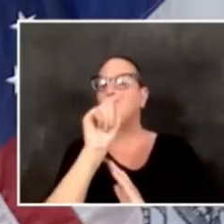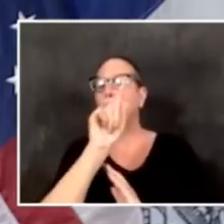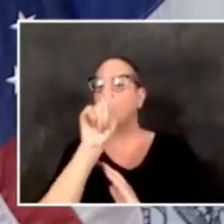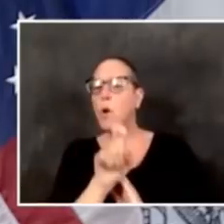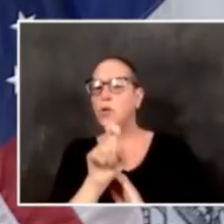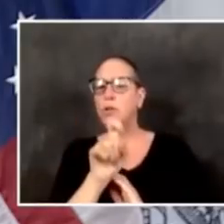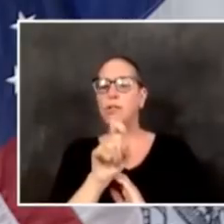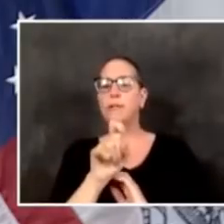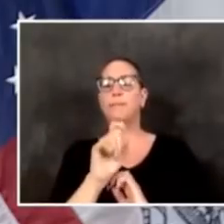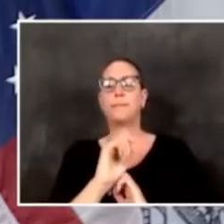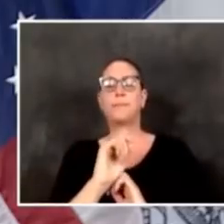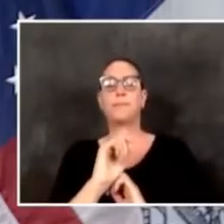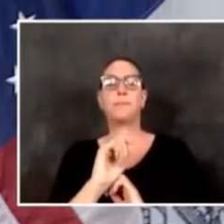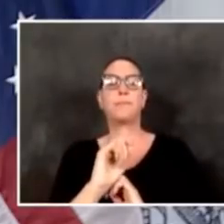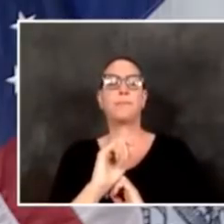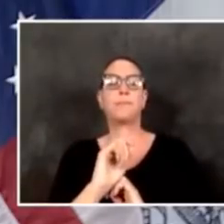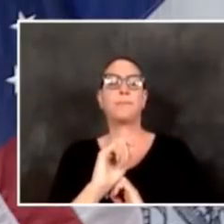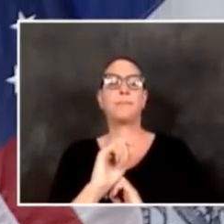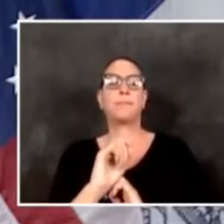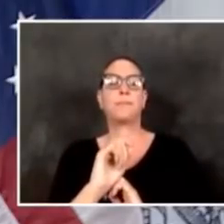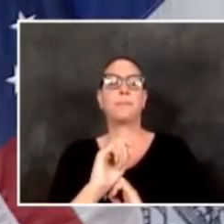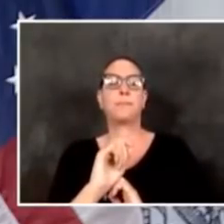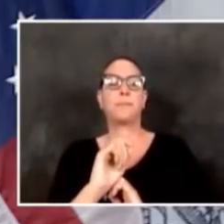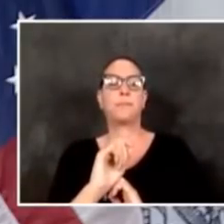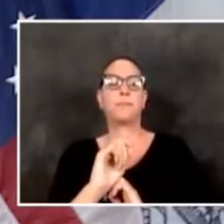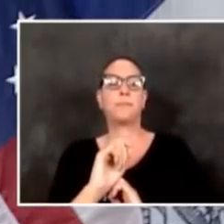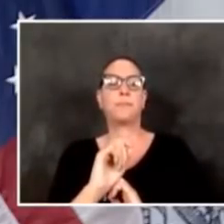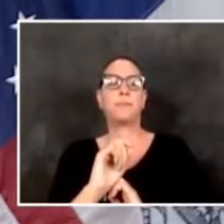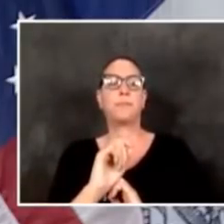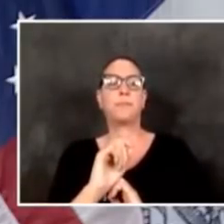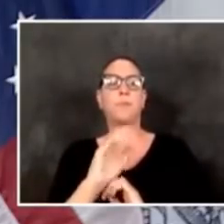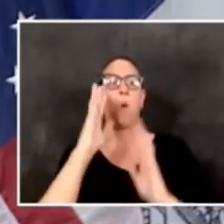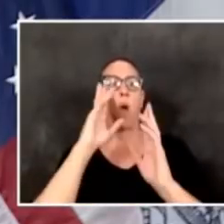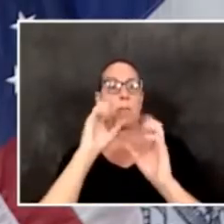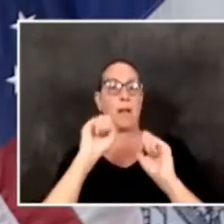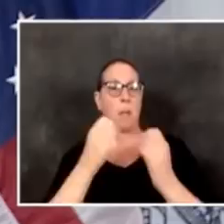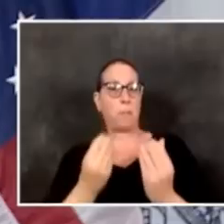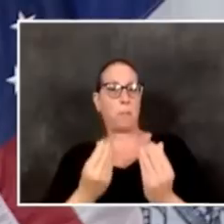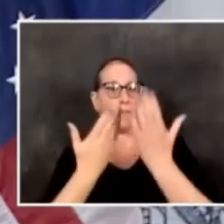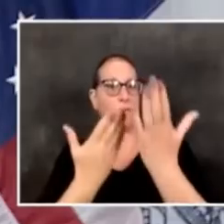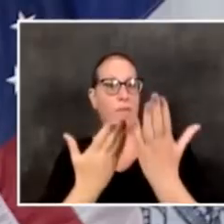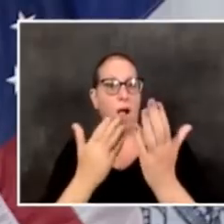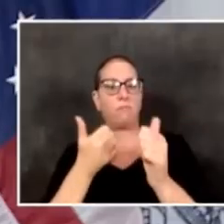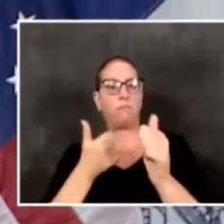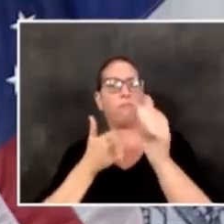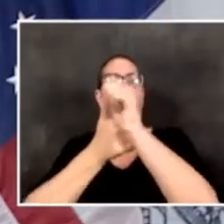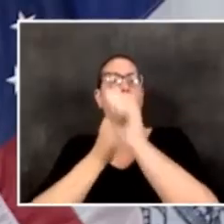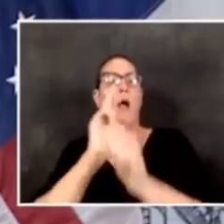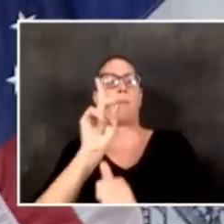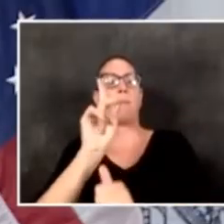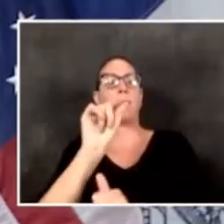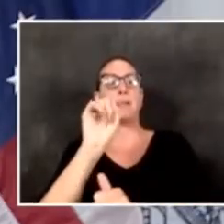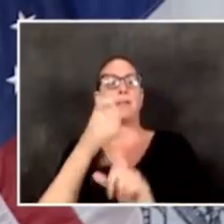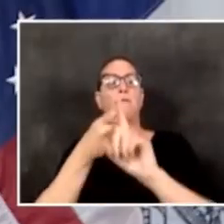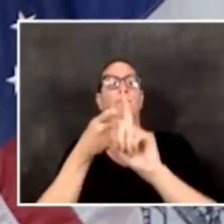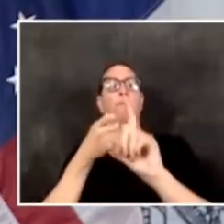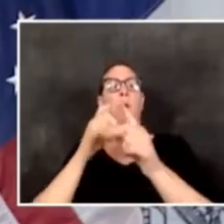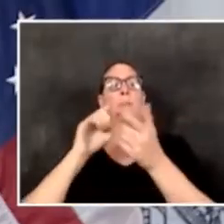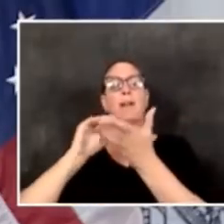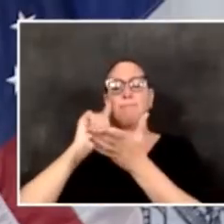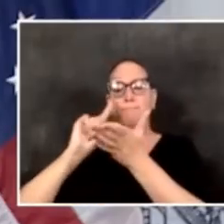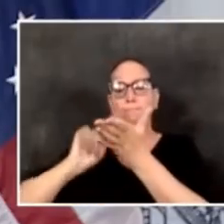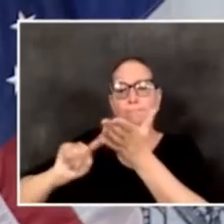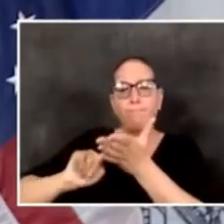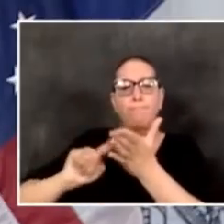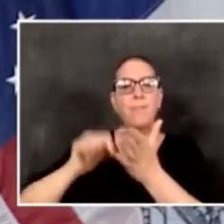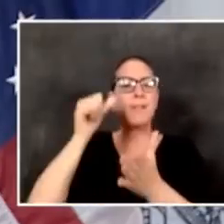I'd like if the police commissioner can give an update on the investigation of the event on the Lower East Side, including the